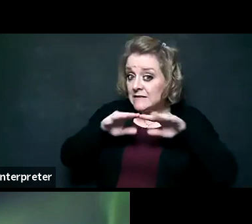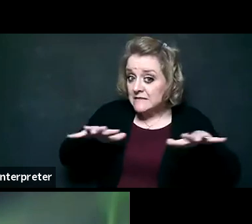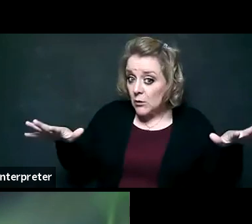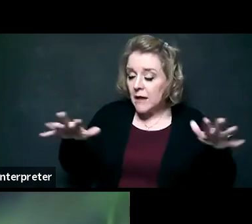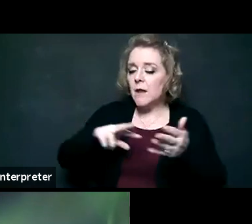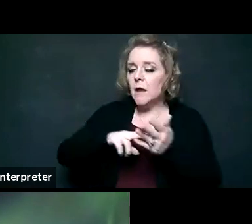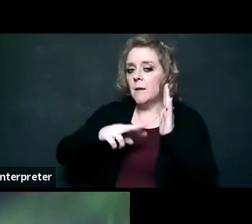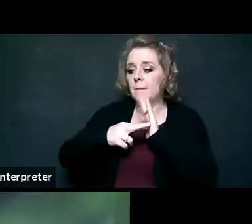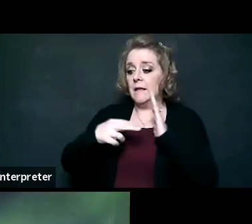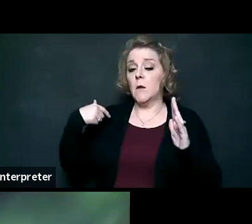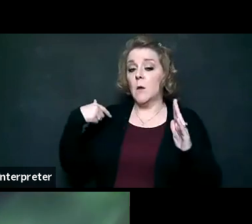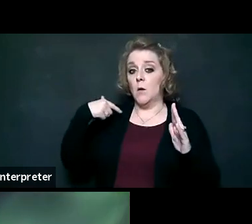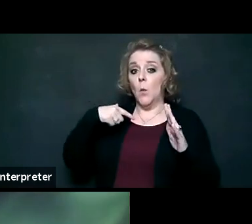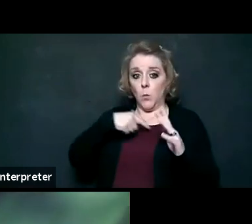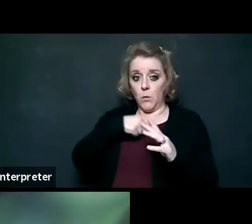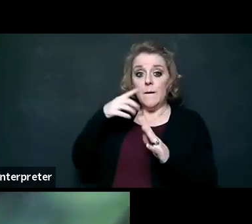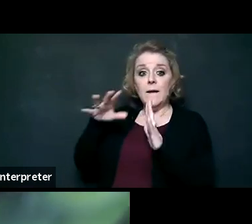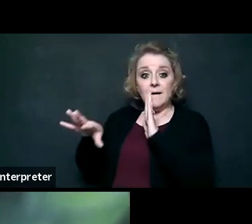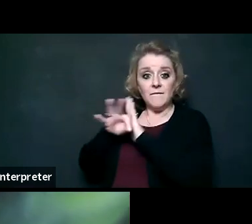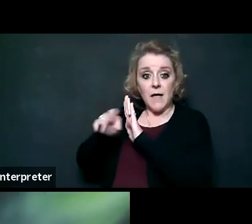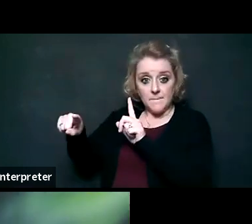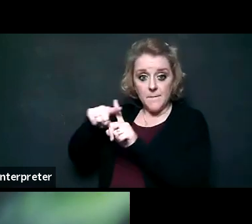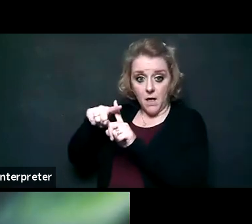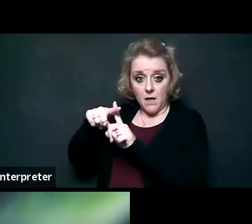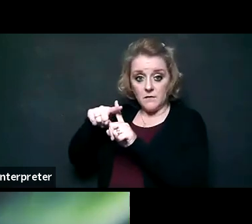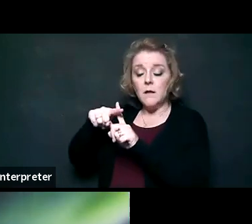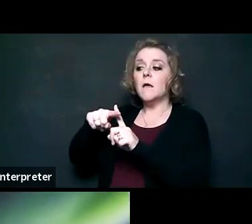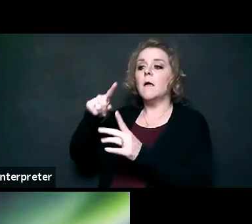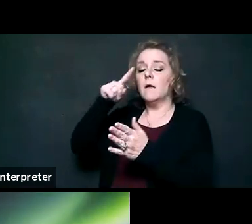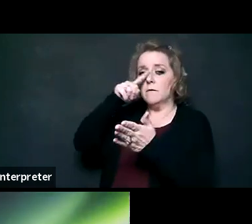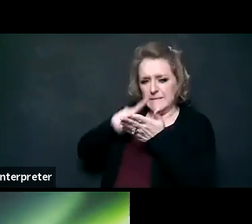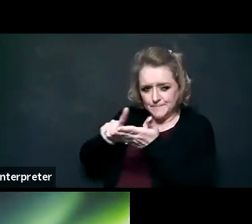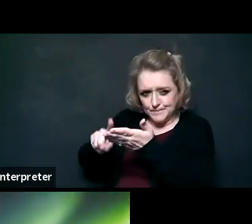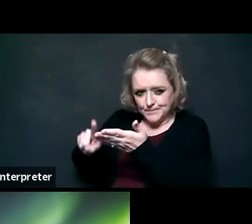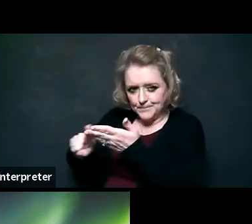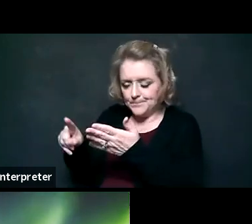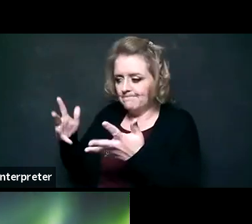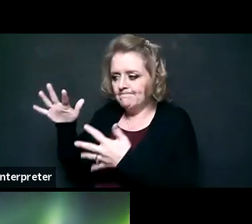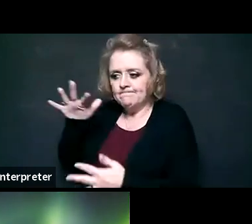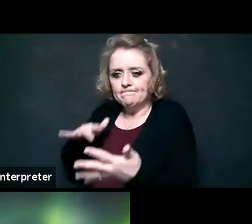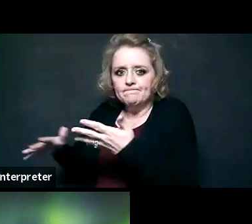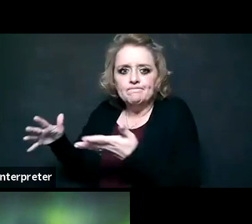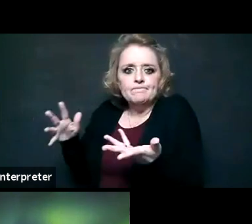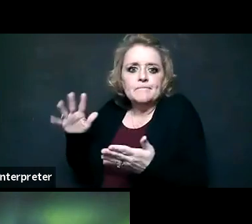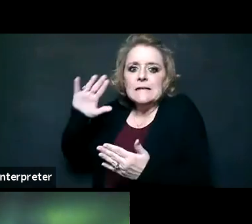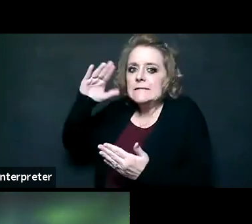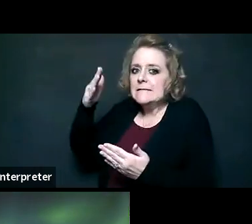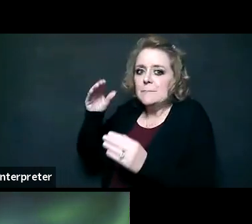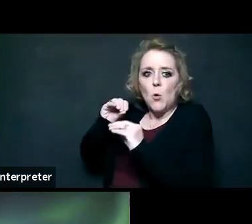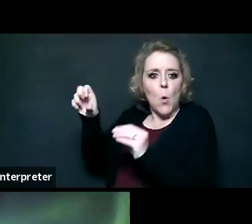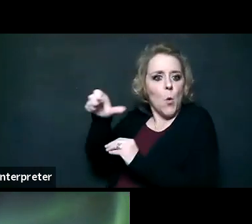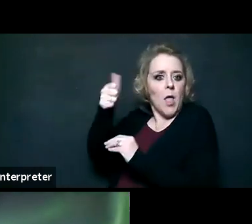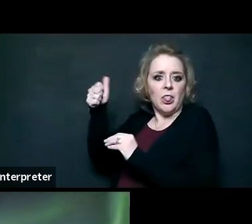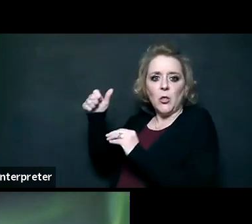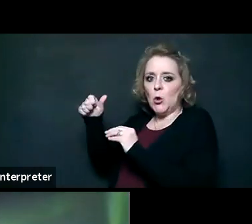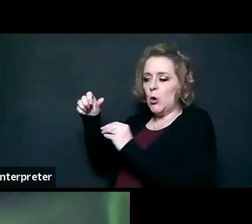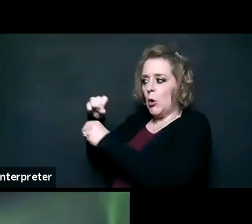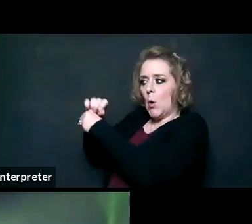the investigation and there is no known contact with another COVID case. That's when